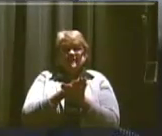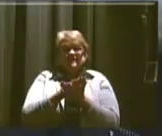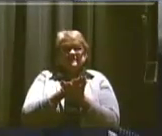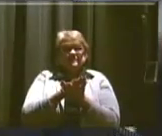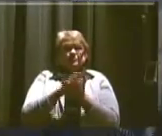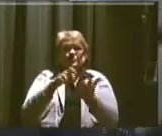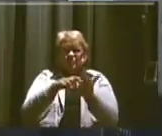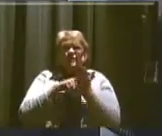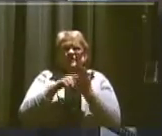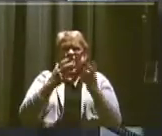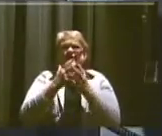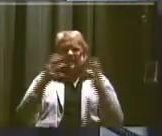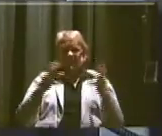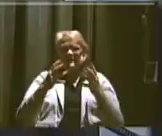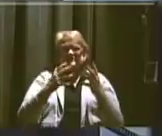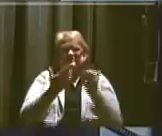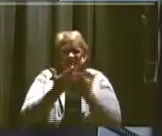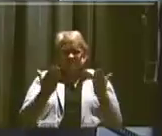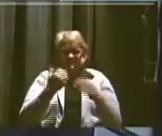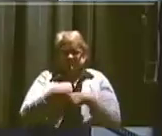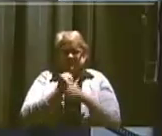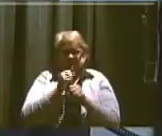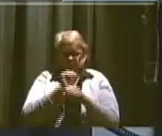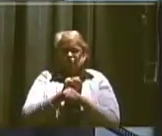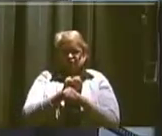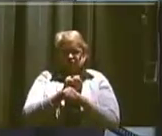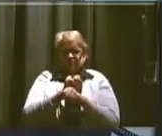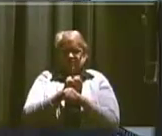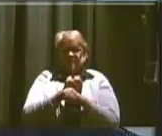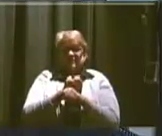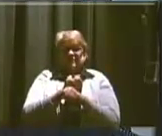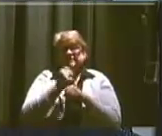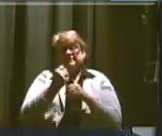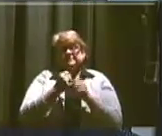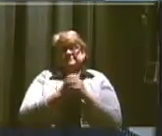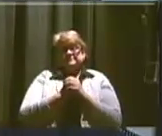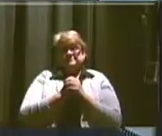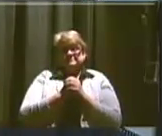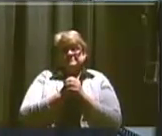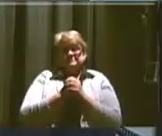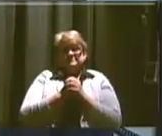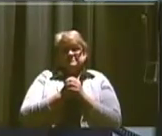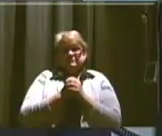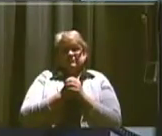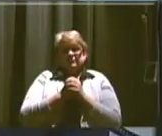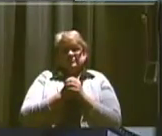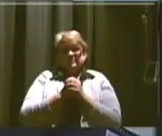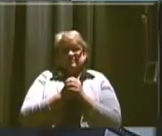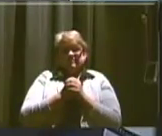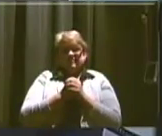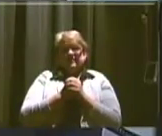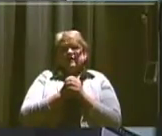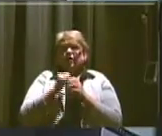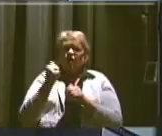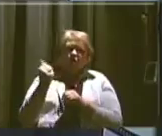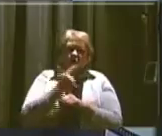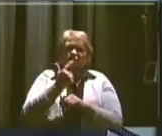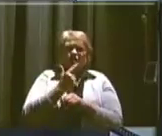engines, and all of those engines have to be working at full capacity and firing in tune with one